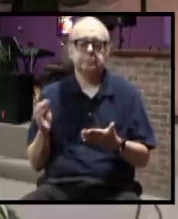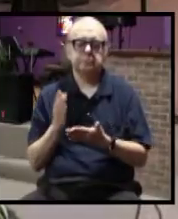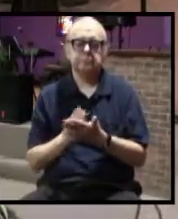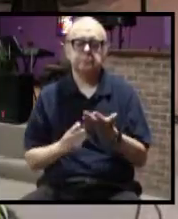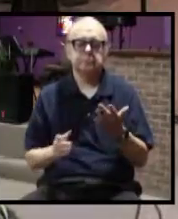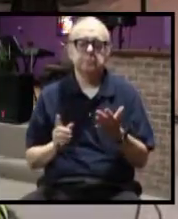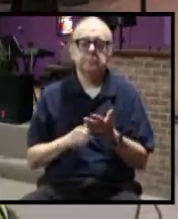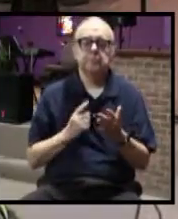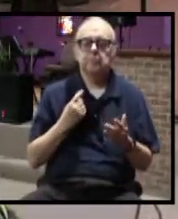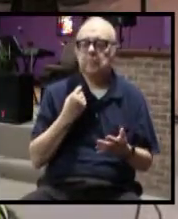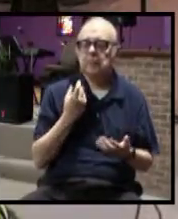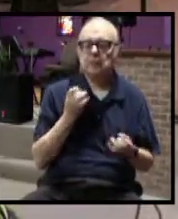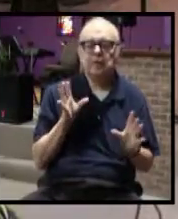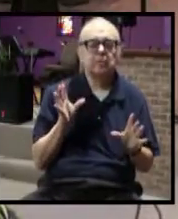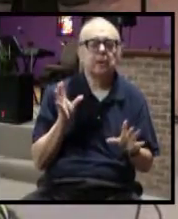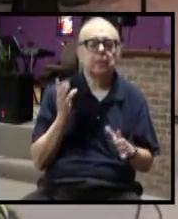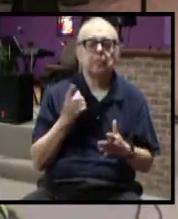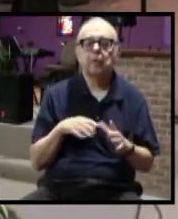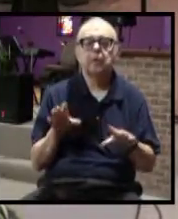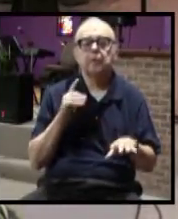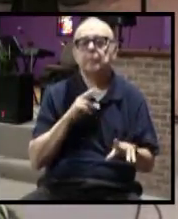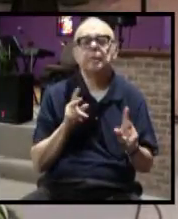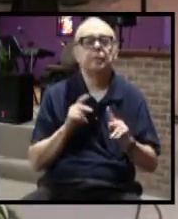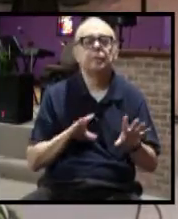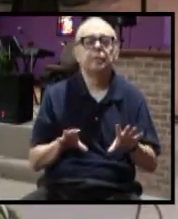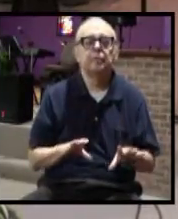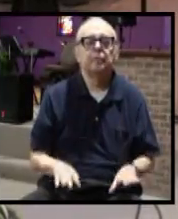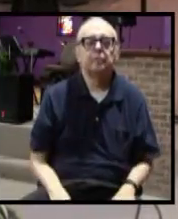And there are some times that we don't like what they do.